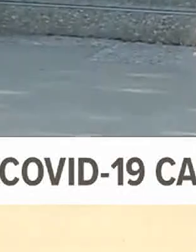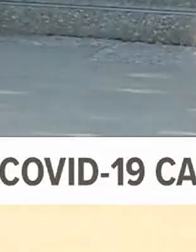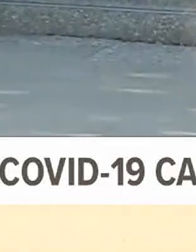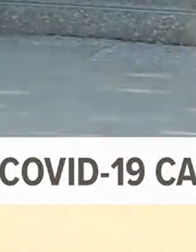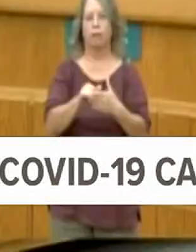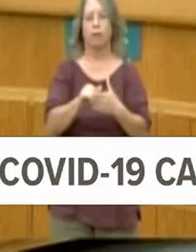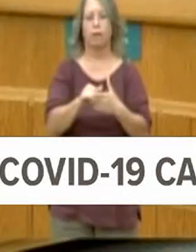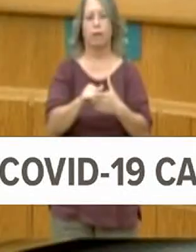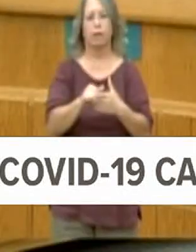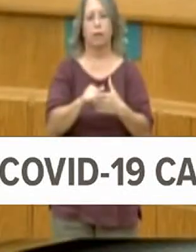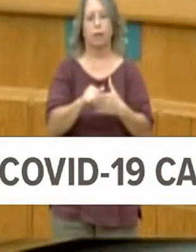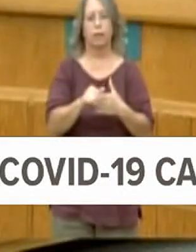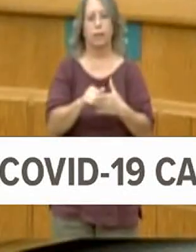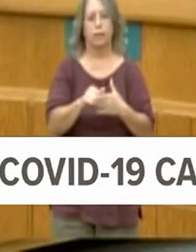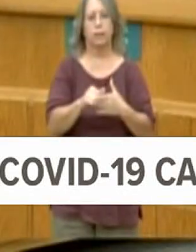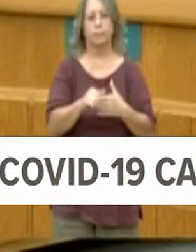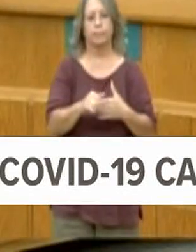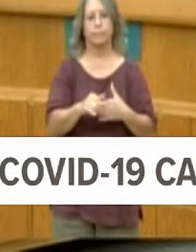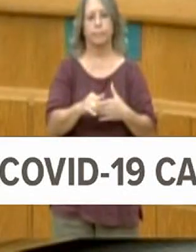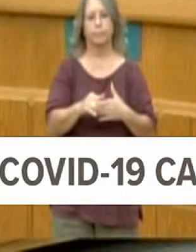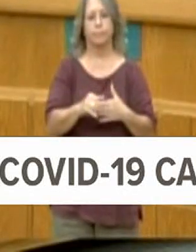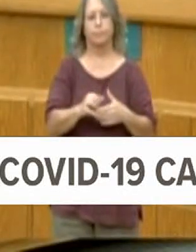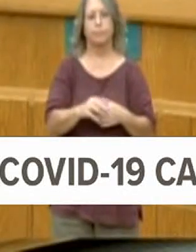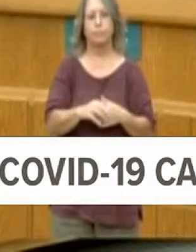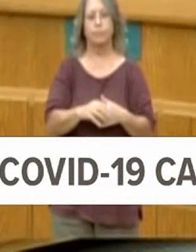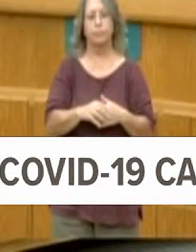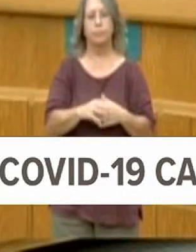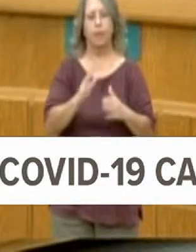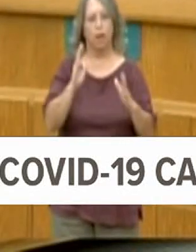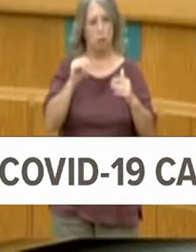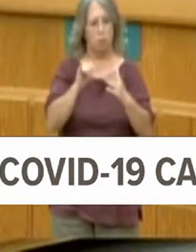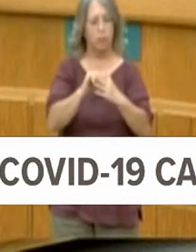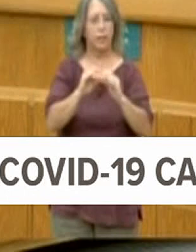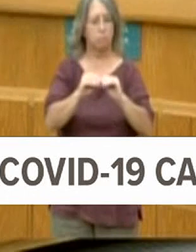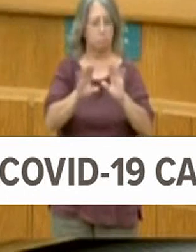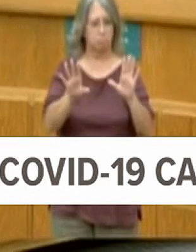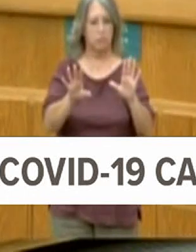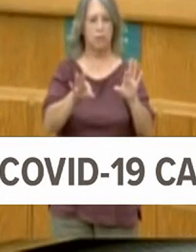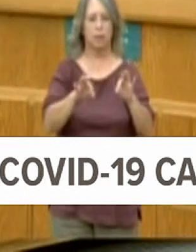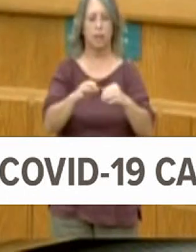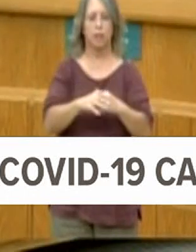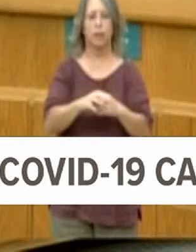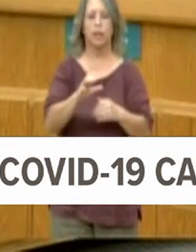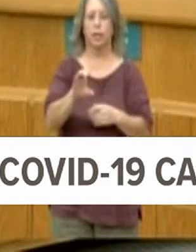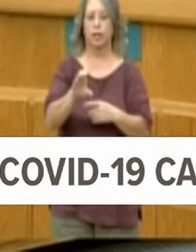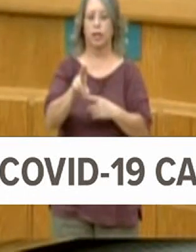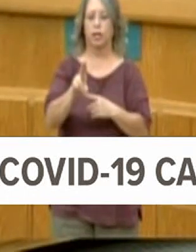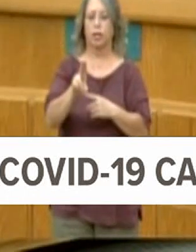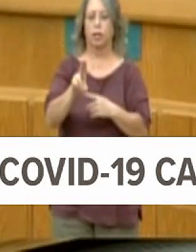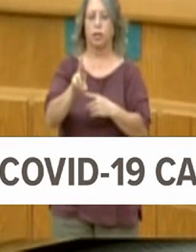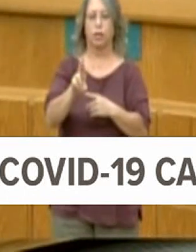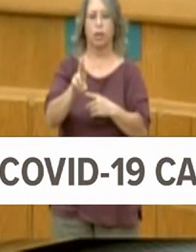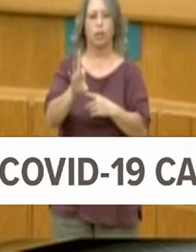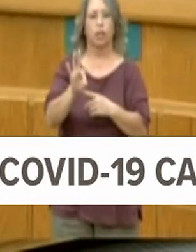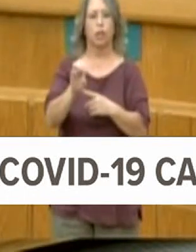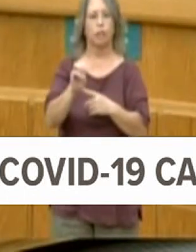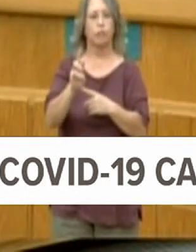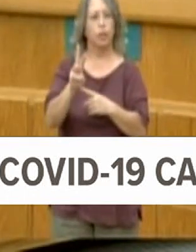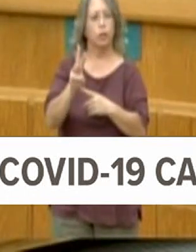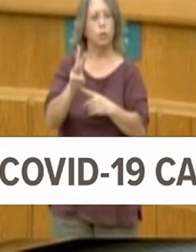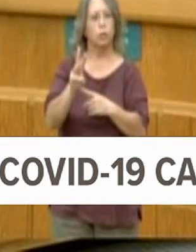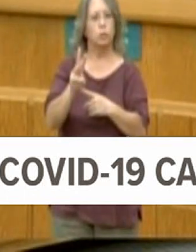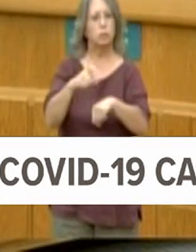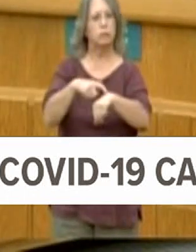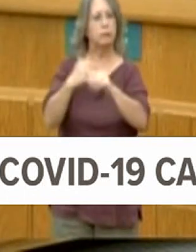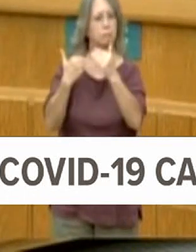also mentioning that while our case numbers in the 300s, our hospitalizations and ICUs are going down. But